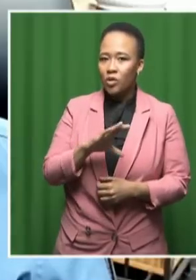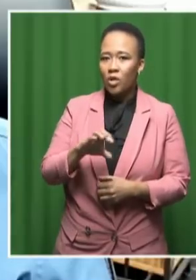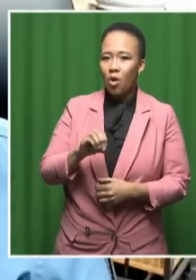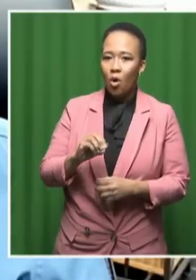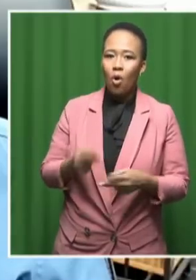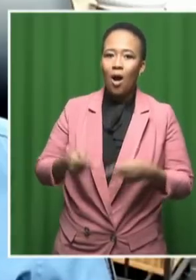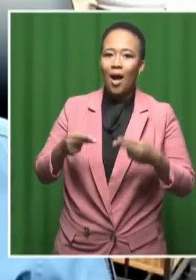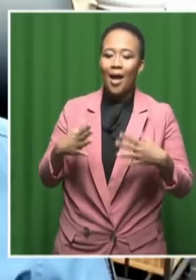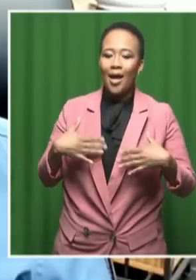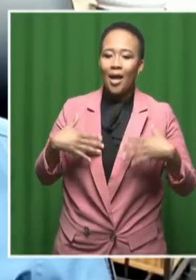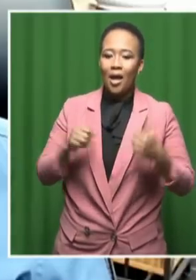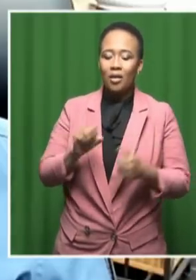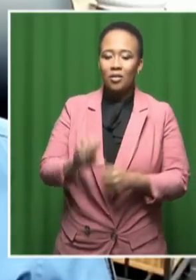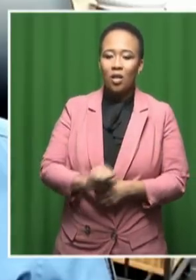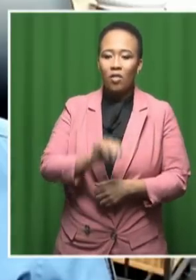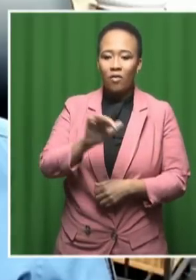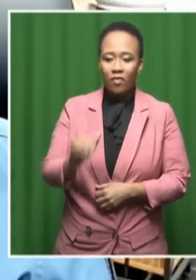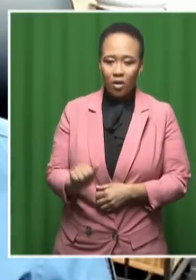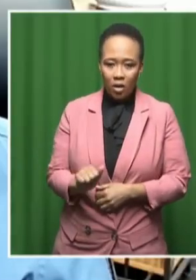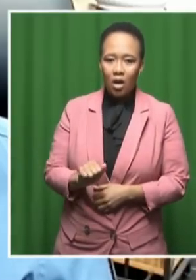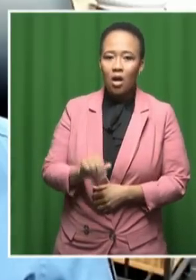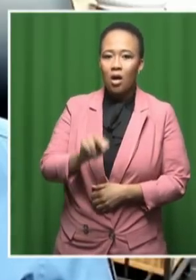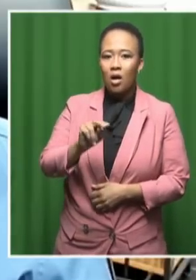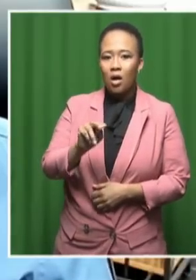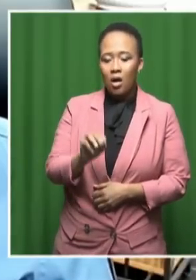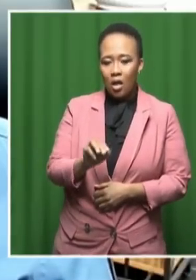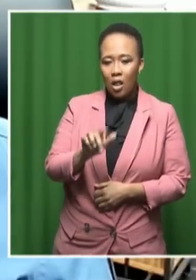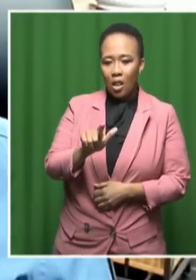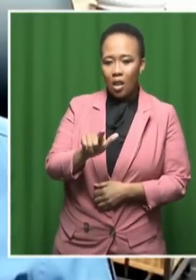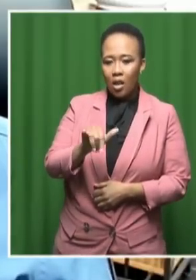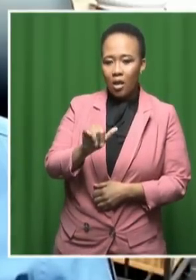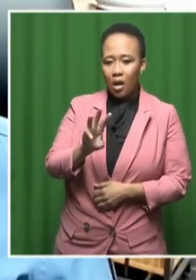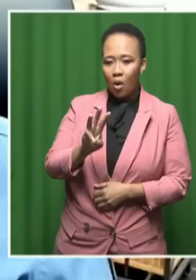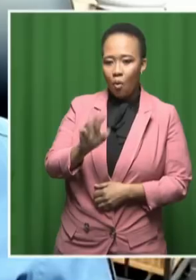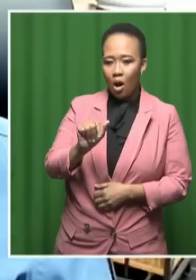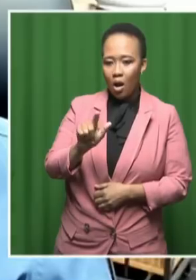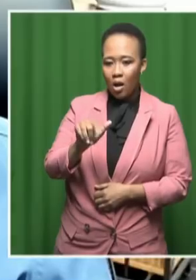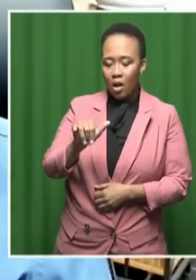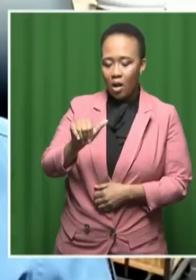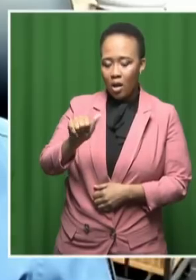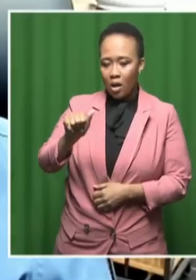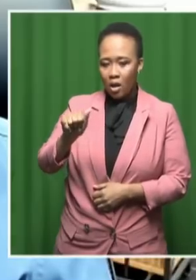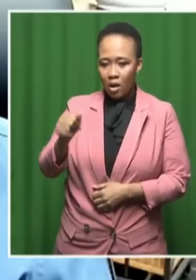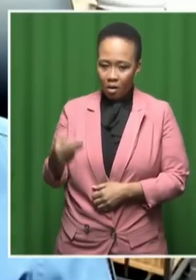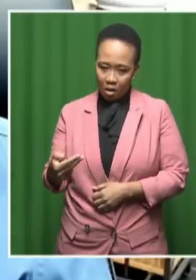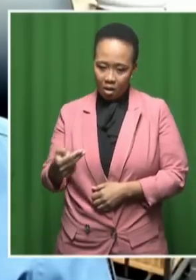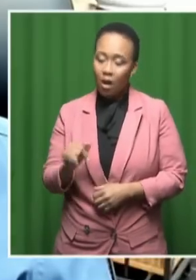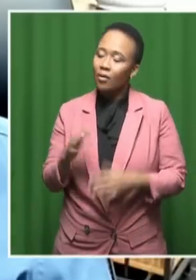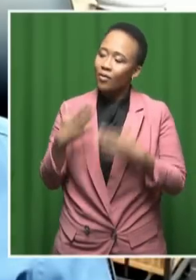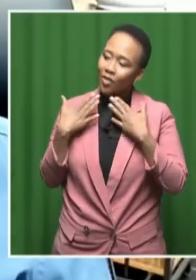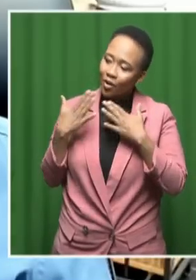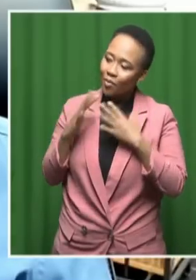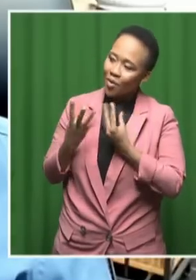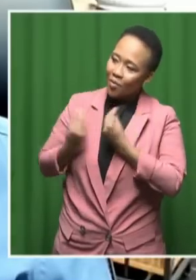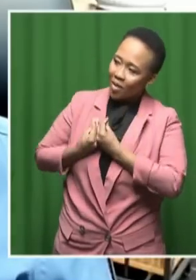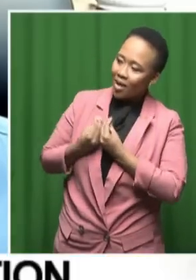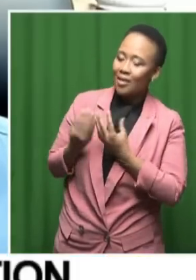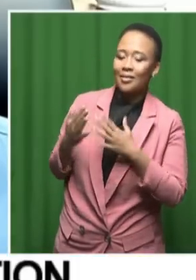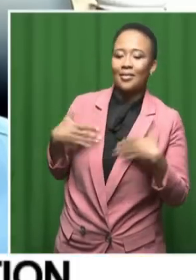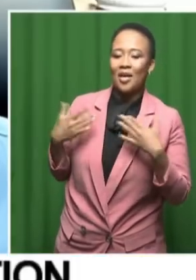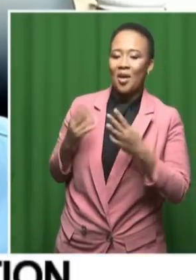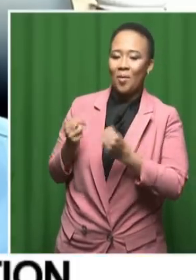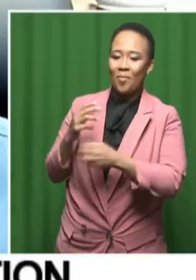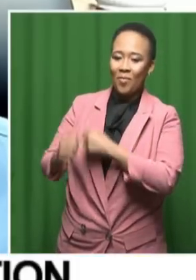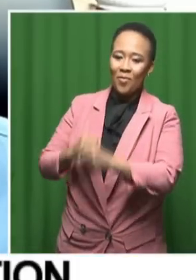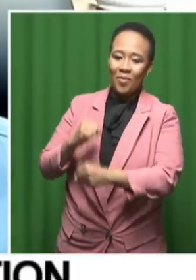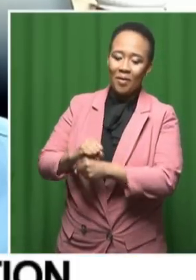expert, Professor Ramneek Ahluwalia. Professor Ahluwalia, thanks so much for being with us early in the new year. A happy one to you.